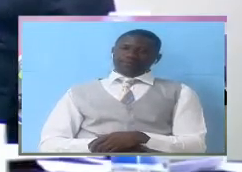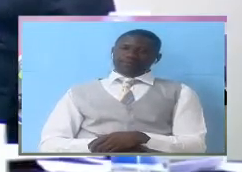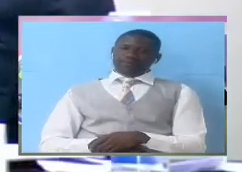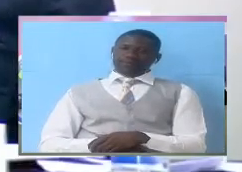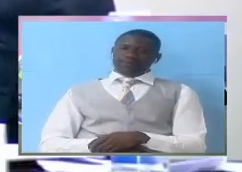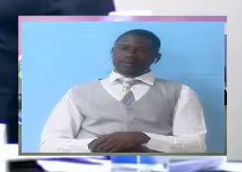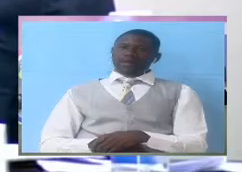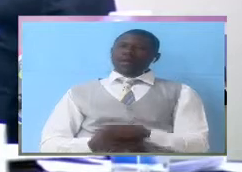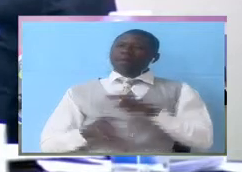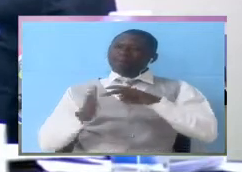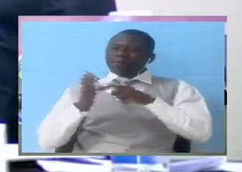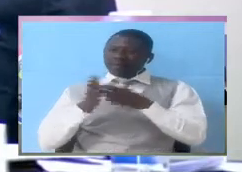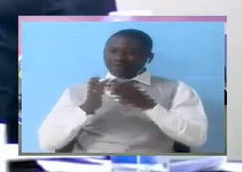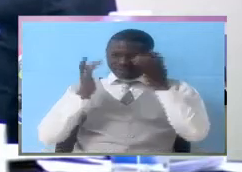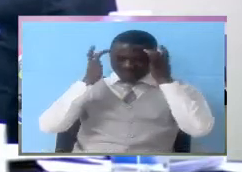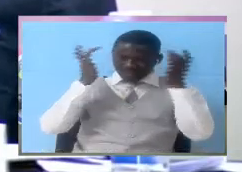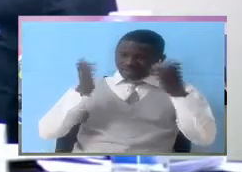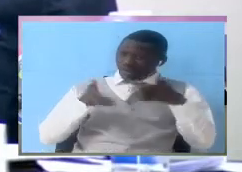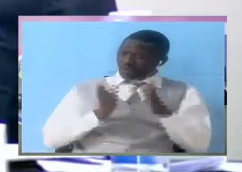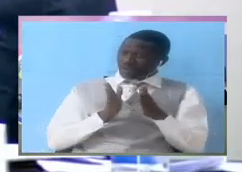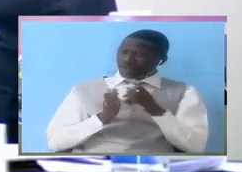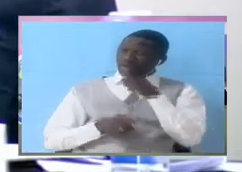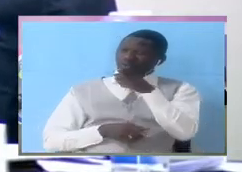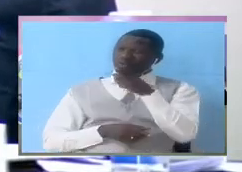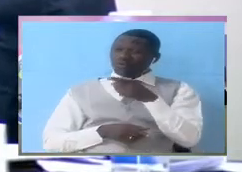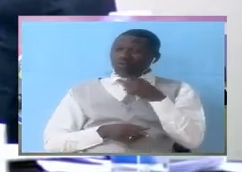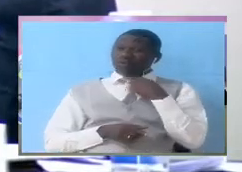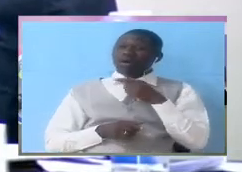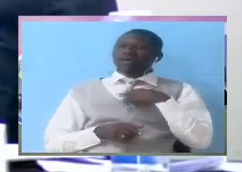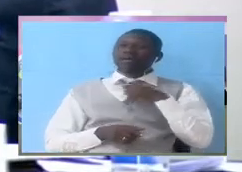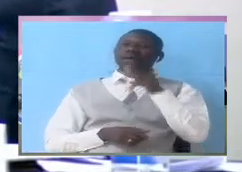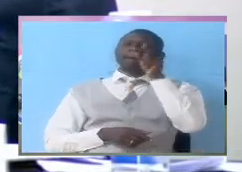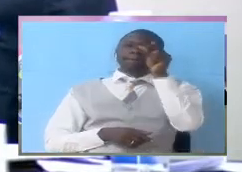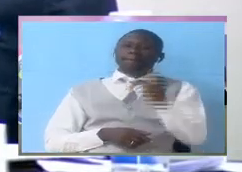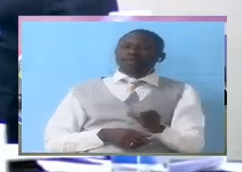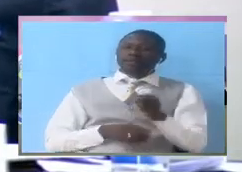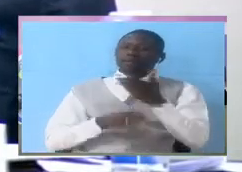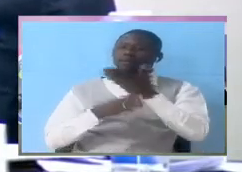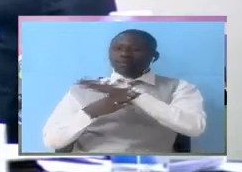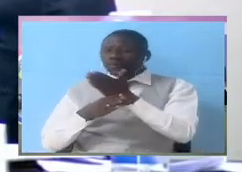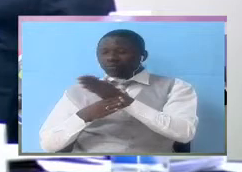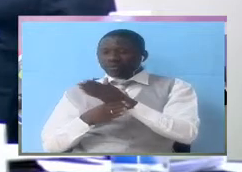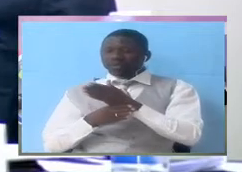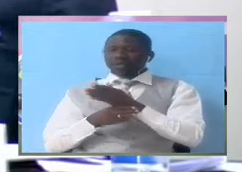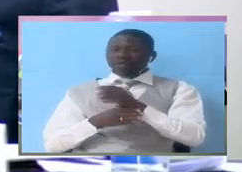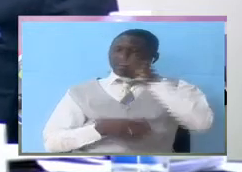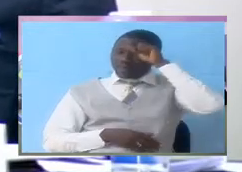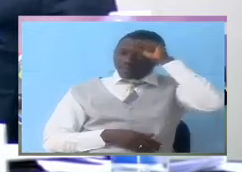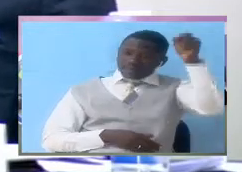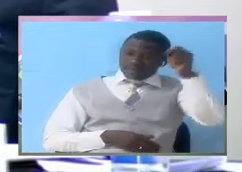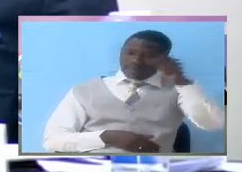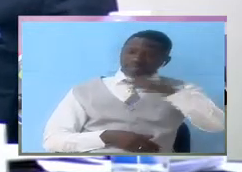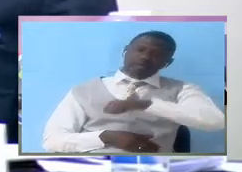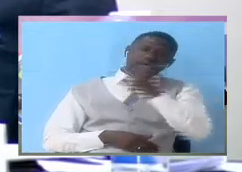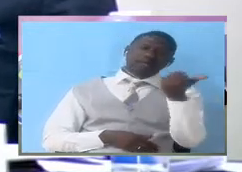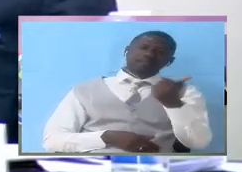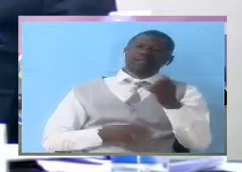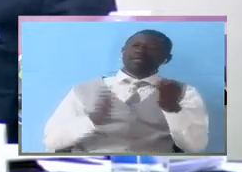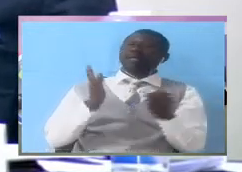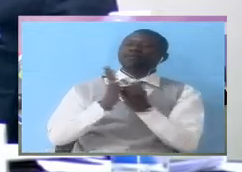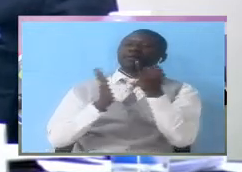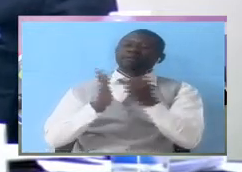technically you are the interface between the president and the panel mo melni dal